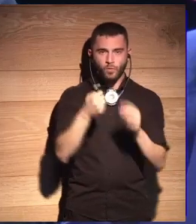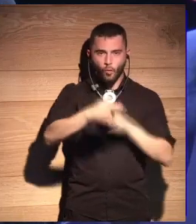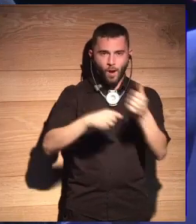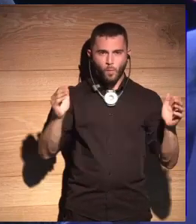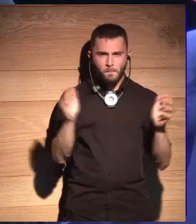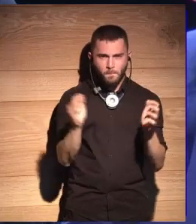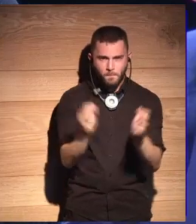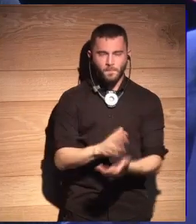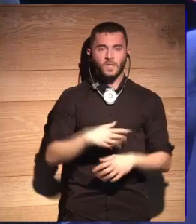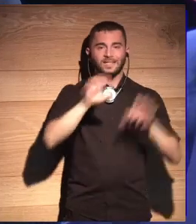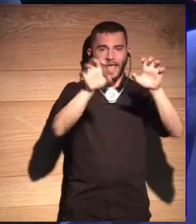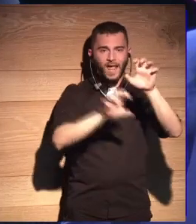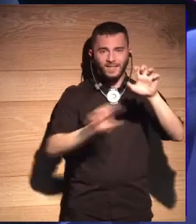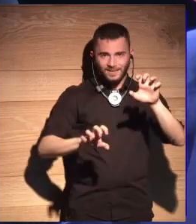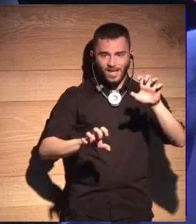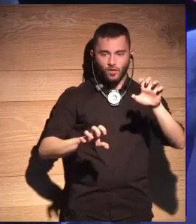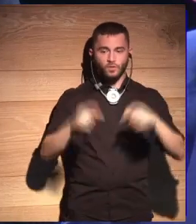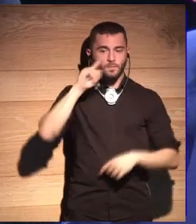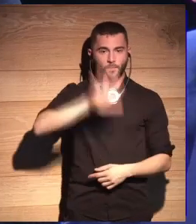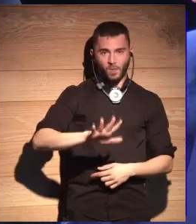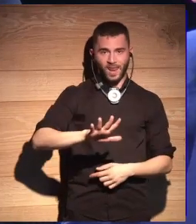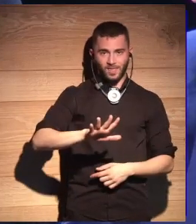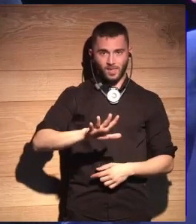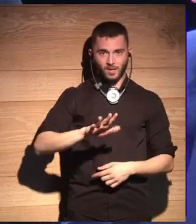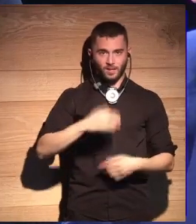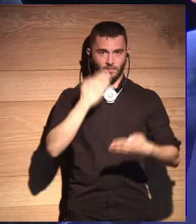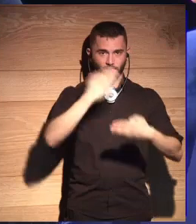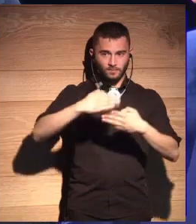authoritarian regression, and so on. In a world that is ever